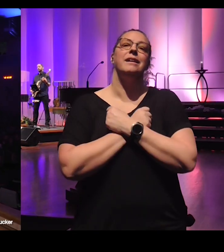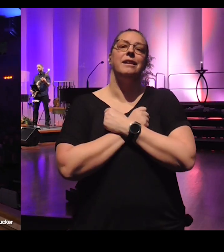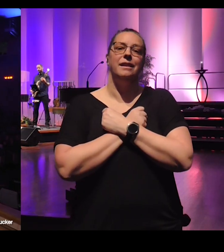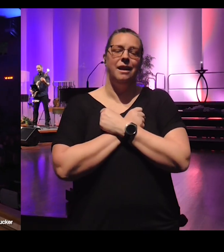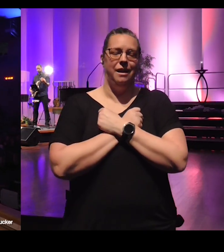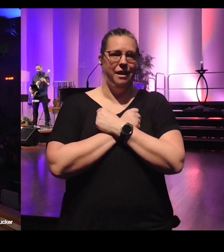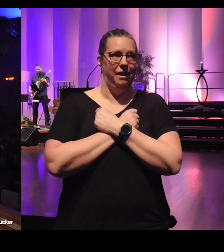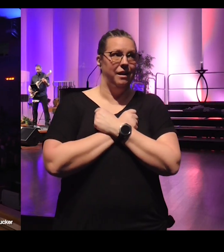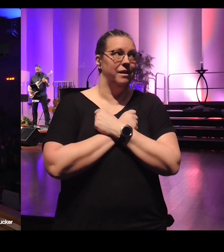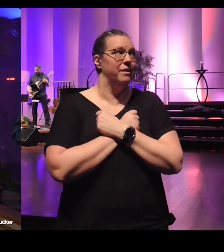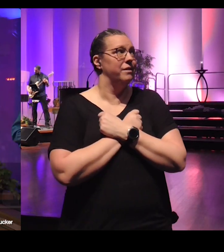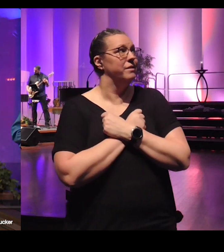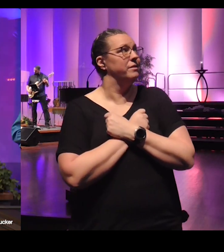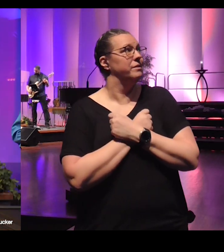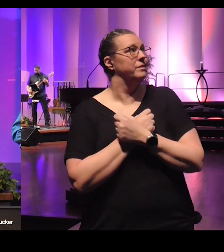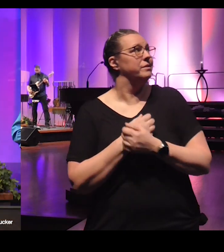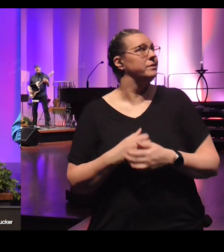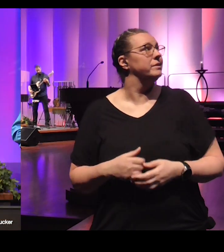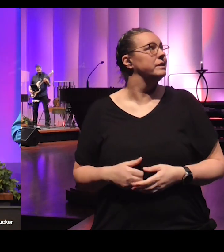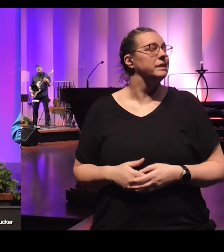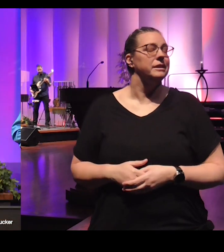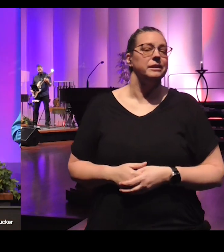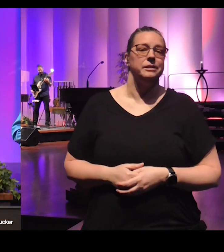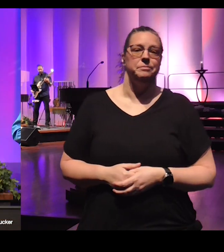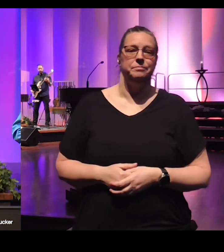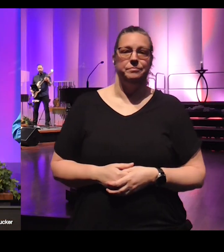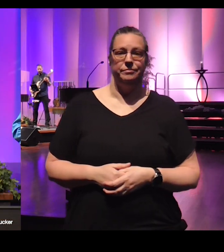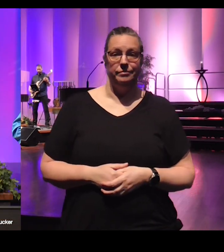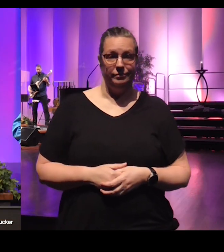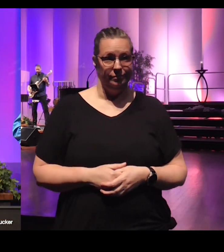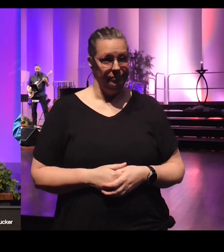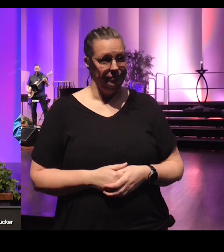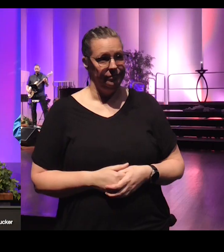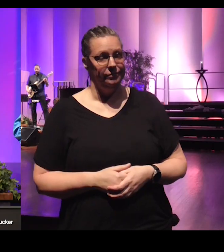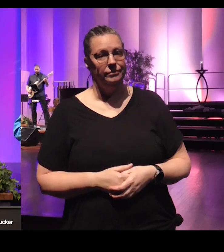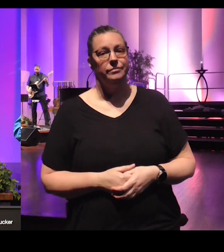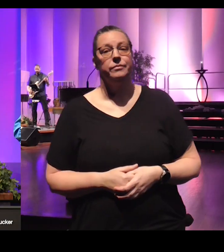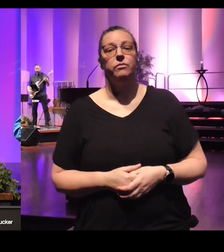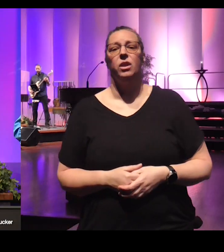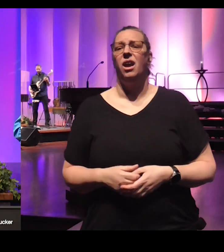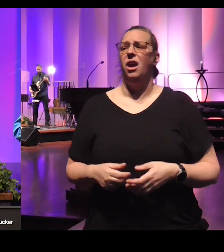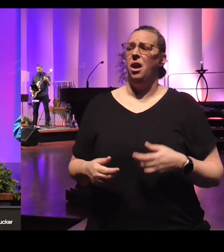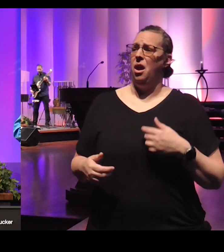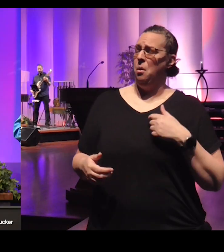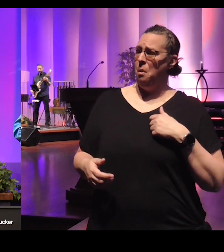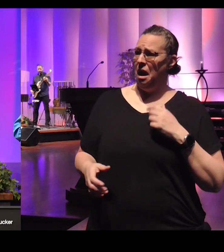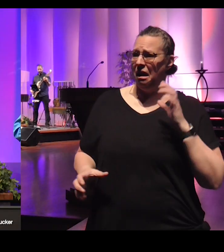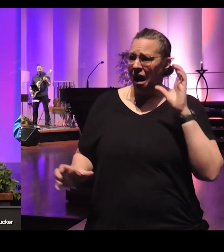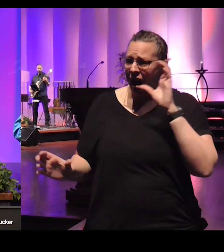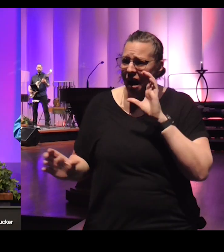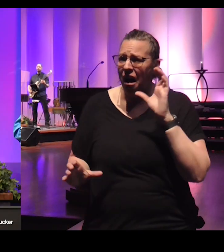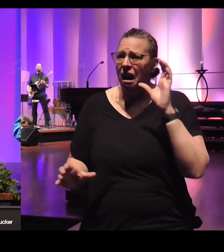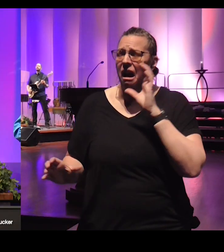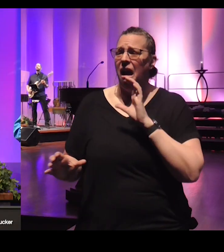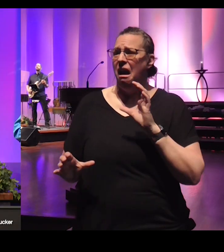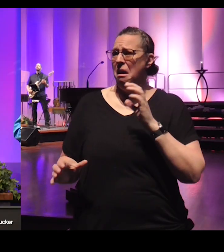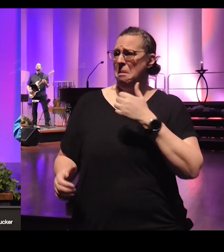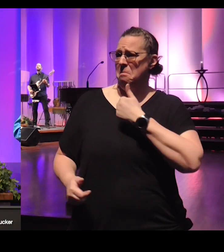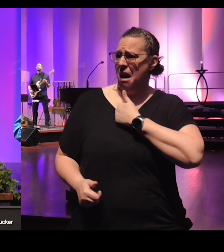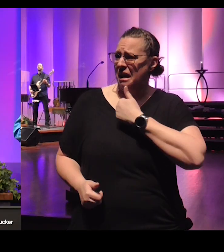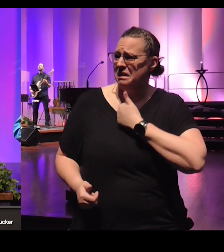only love. When I lose